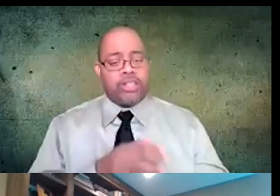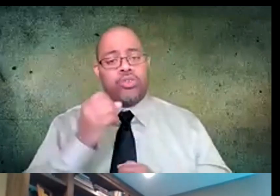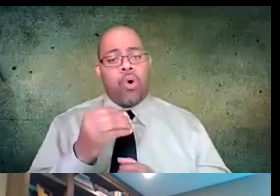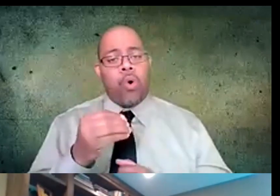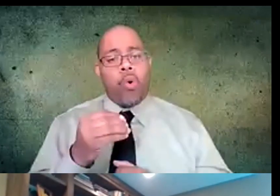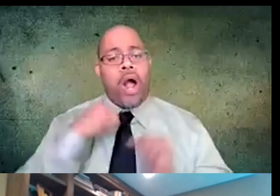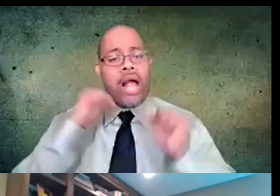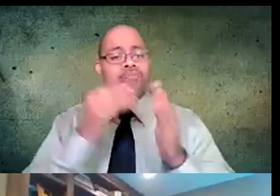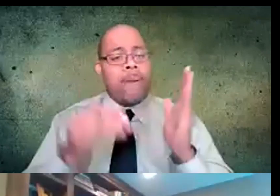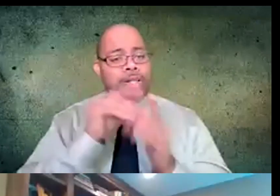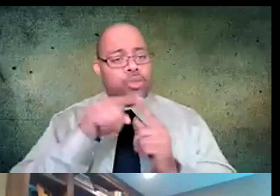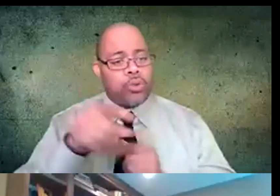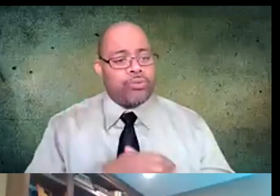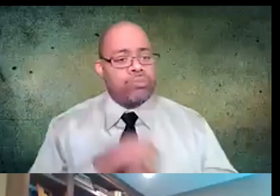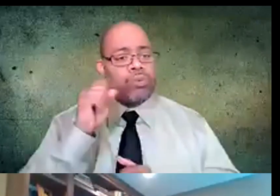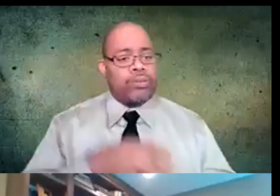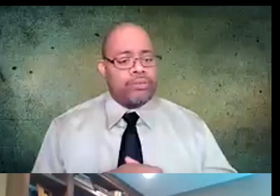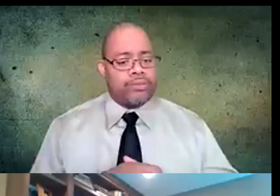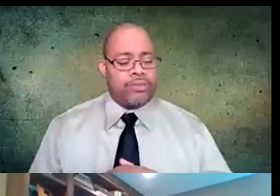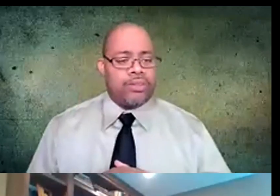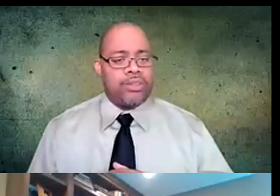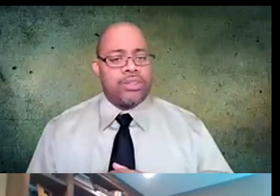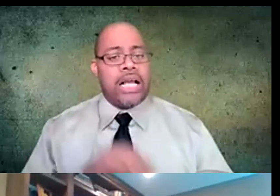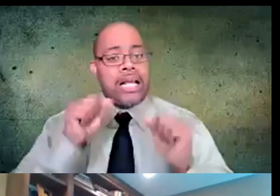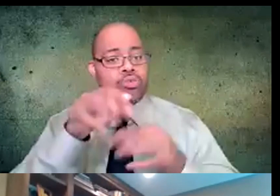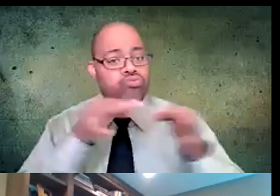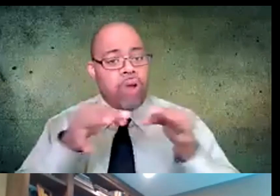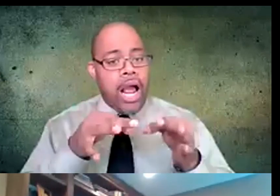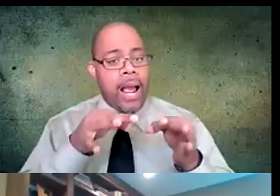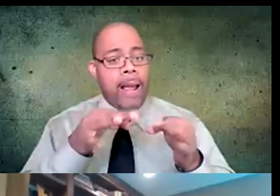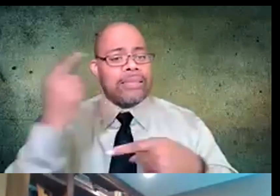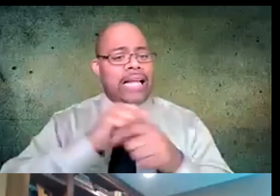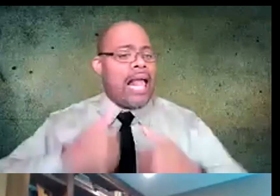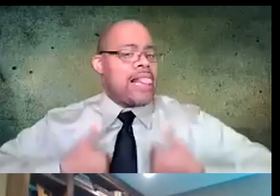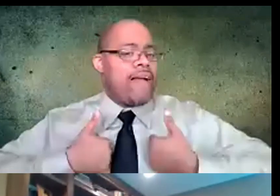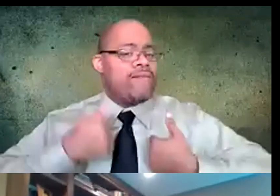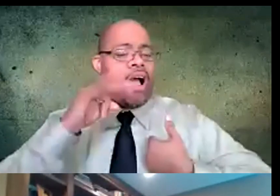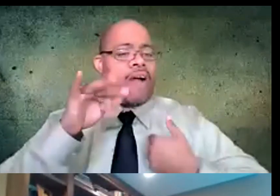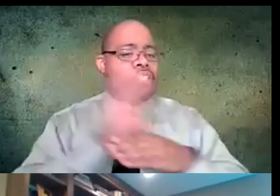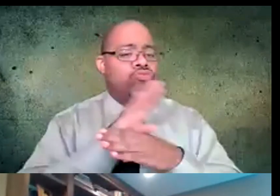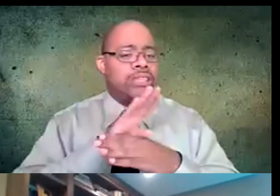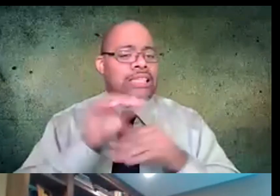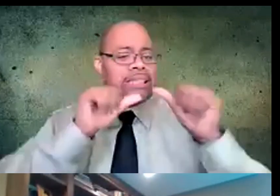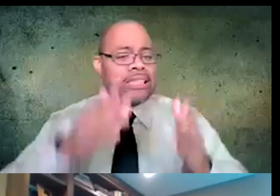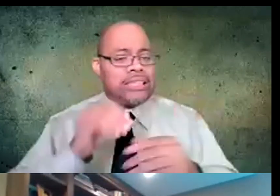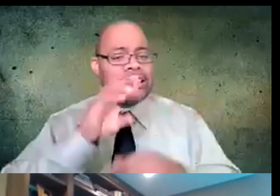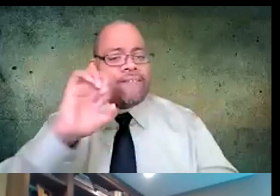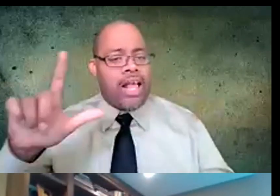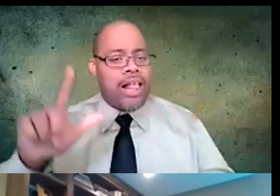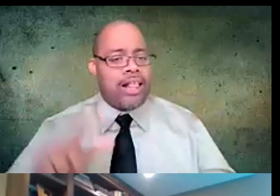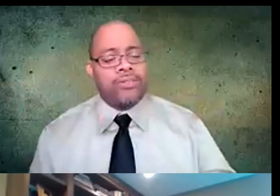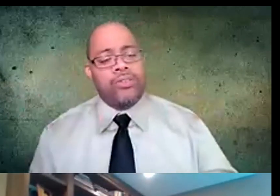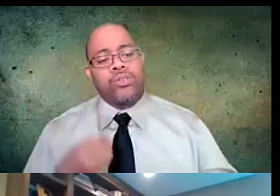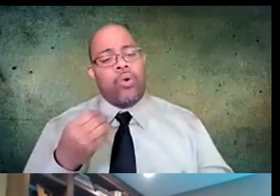I can repeat it to you if you want. Okay, so yes. It's, can you describe a day in the life of an industry scientist at Cerevel? So what